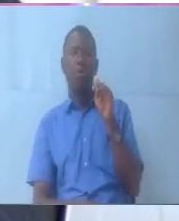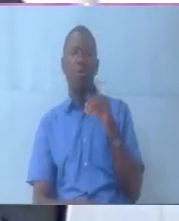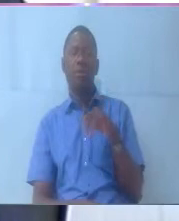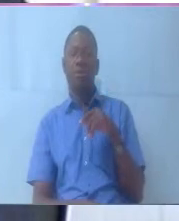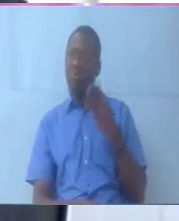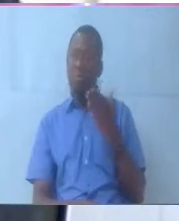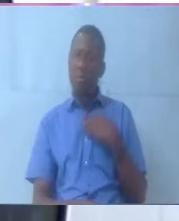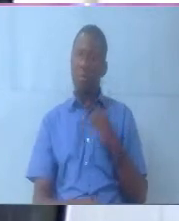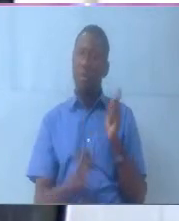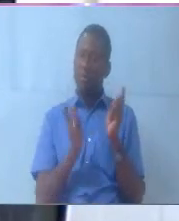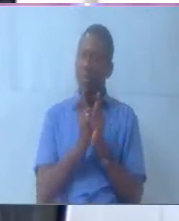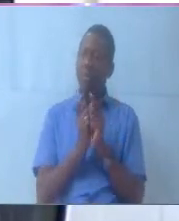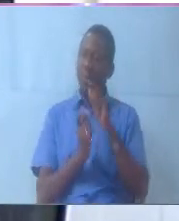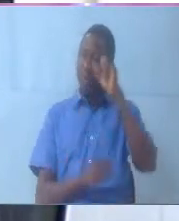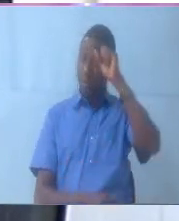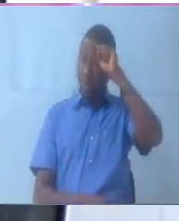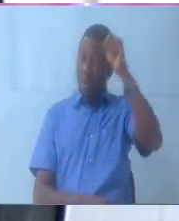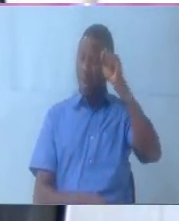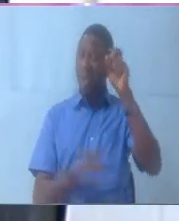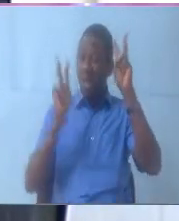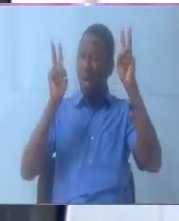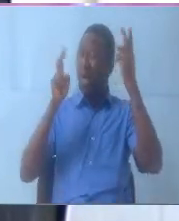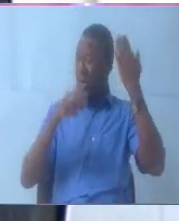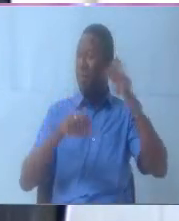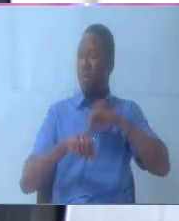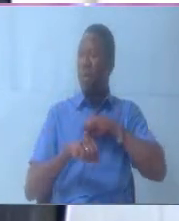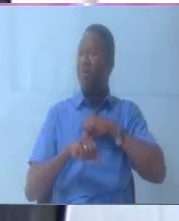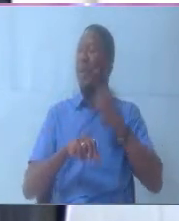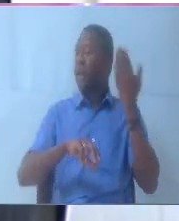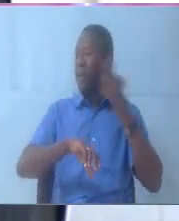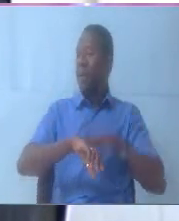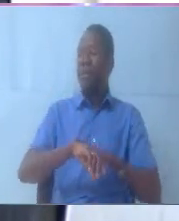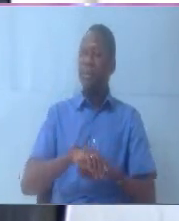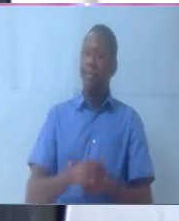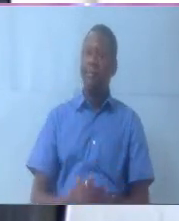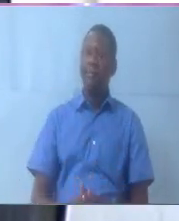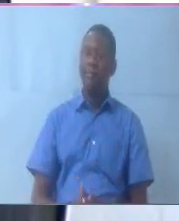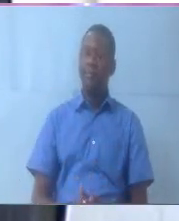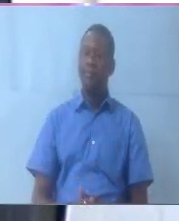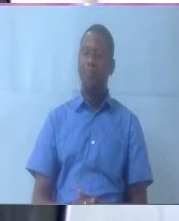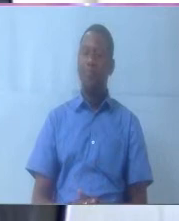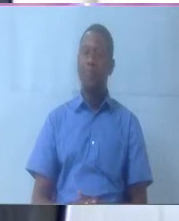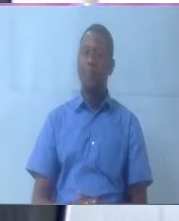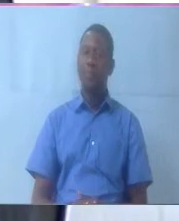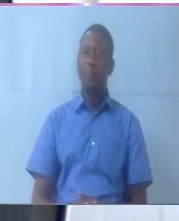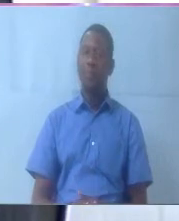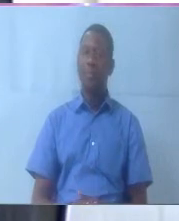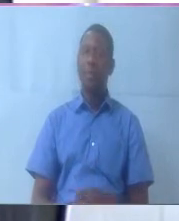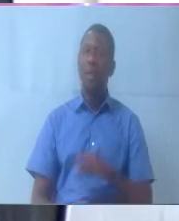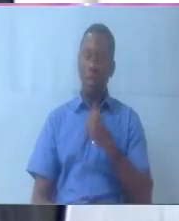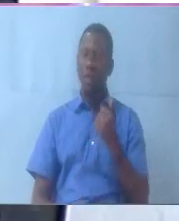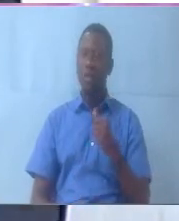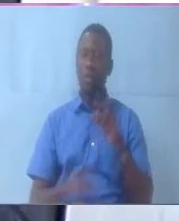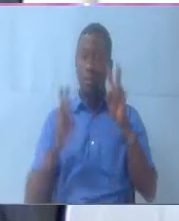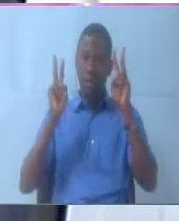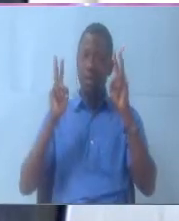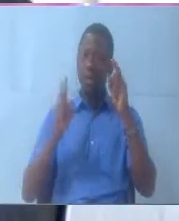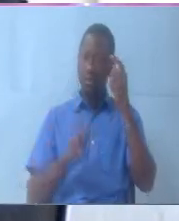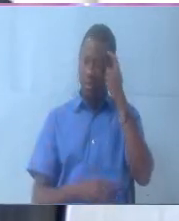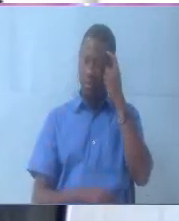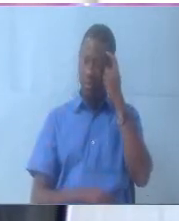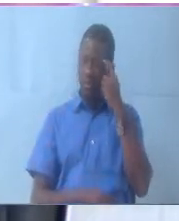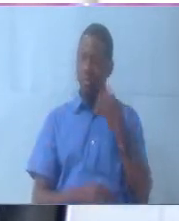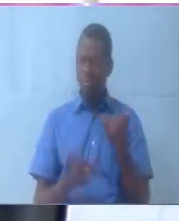think he must have met the president, Yaya Jammeh himself. Ngamira tata la ni president wa nyoje Yaya Jammeh. Yaya Jammeh must have said, well, now you can leave him to